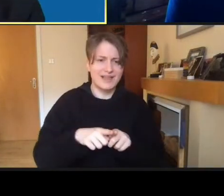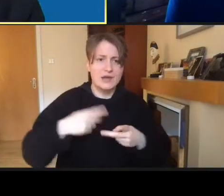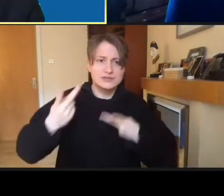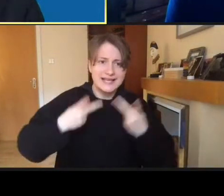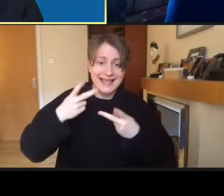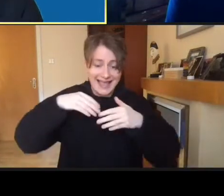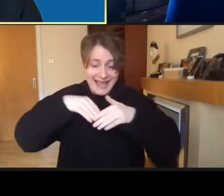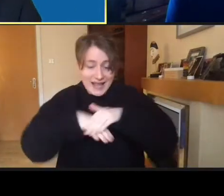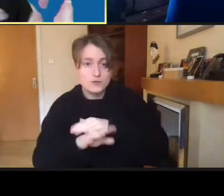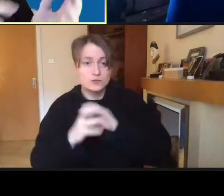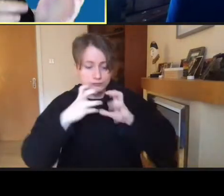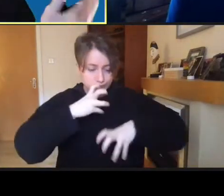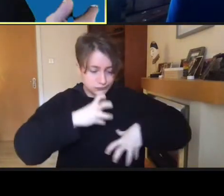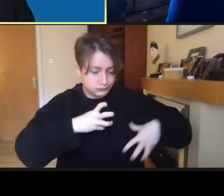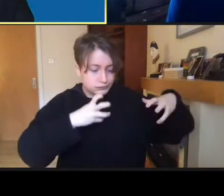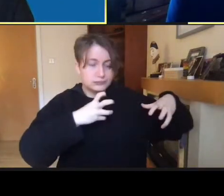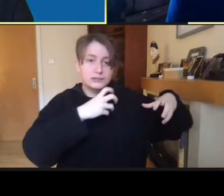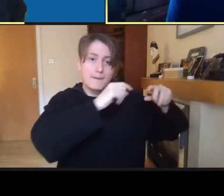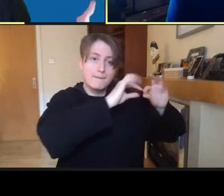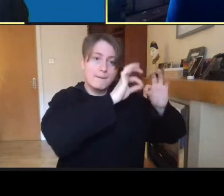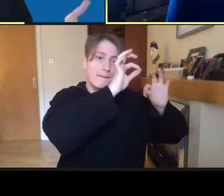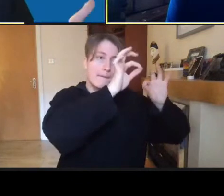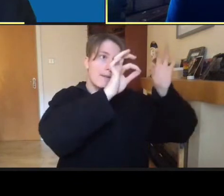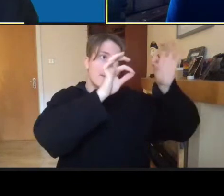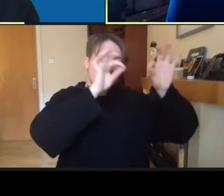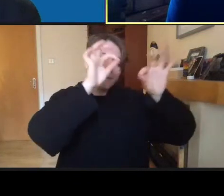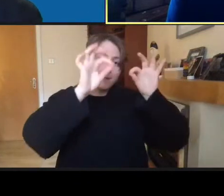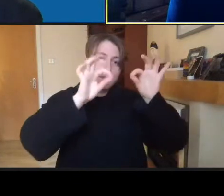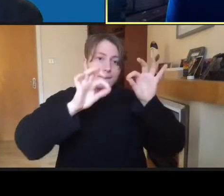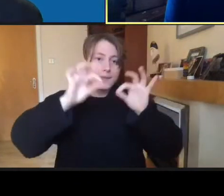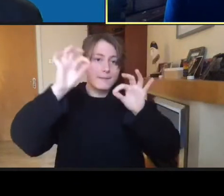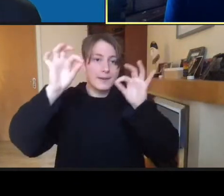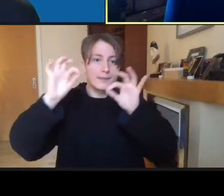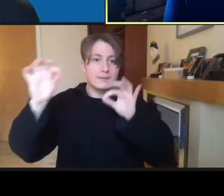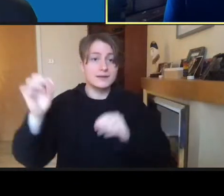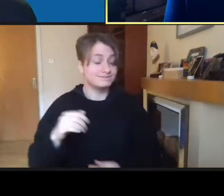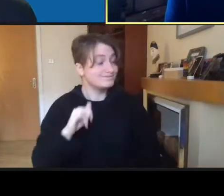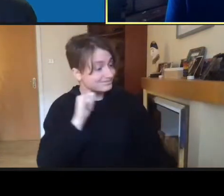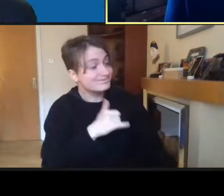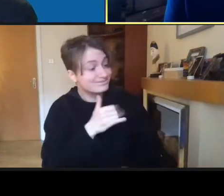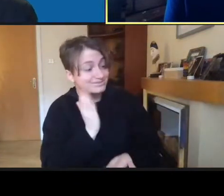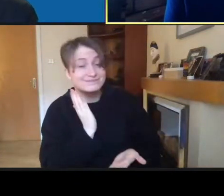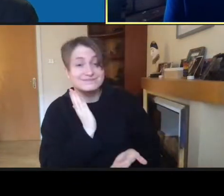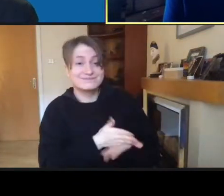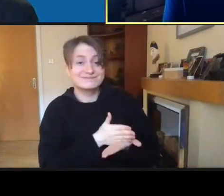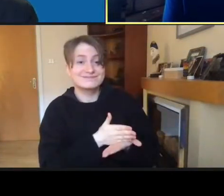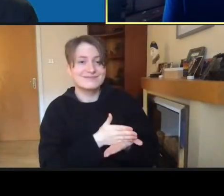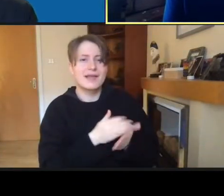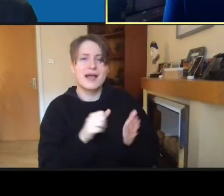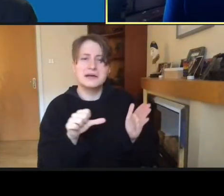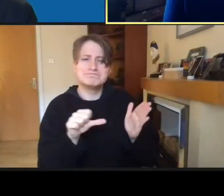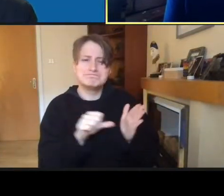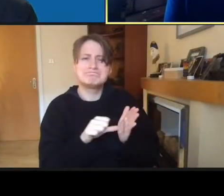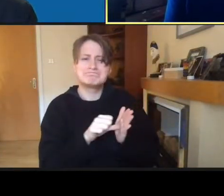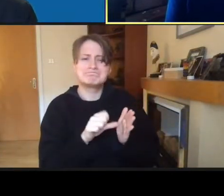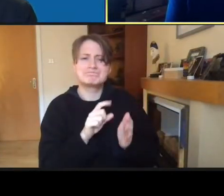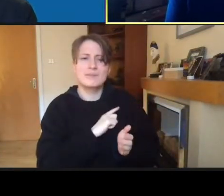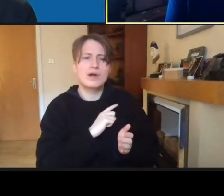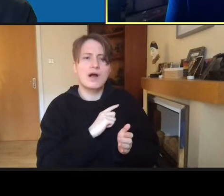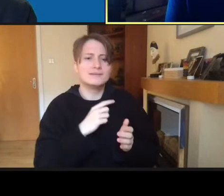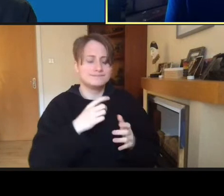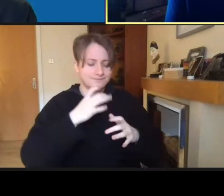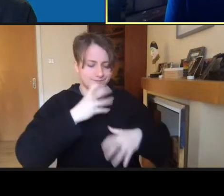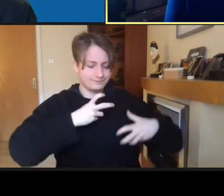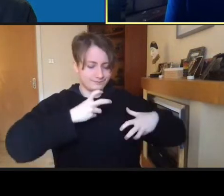the harmonic series as you're going through. Exactly. Yes. It's a little bit tricky because you have to, instead of pressing the valve all the